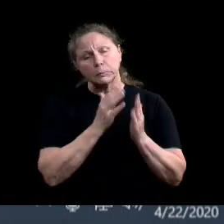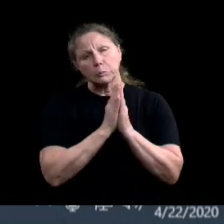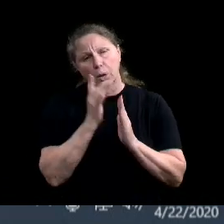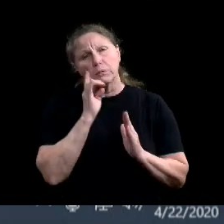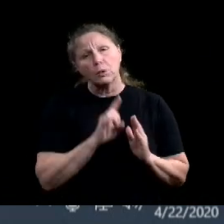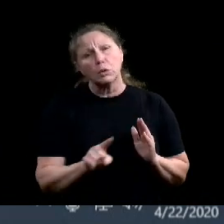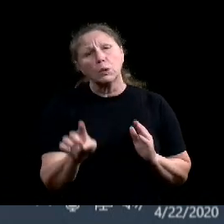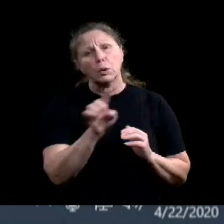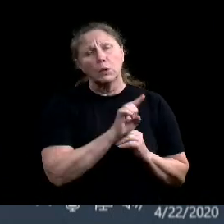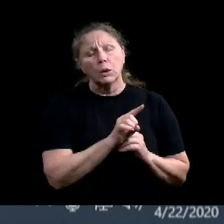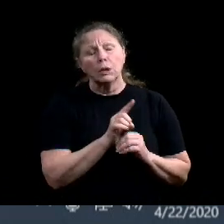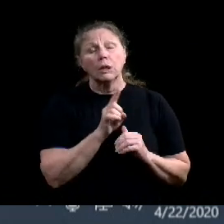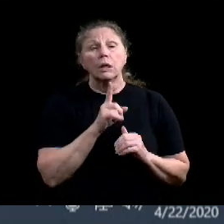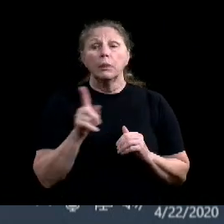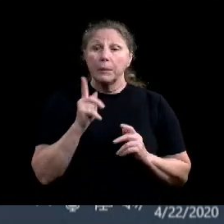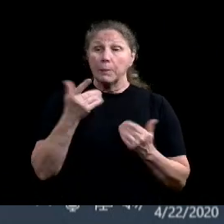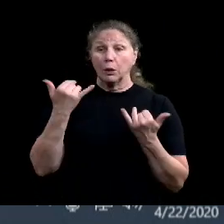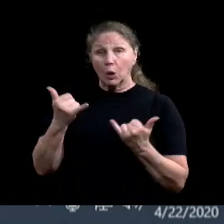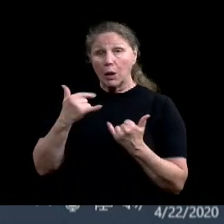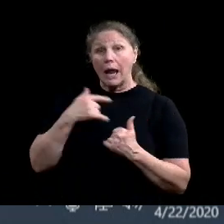time. We